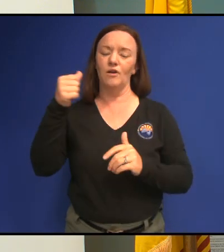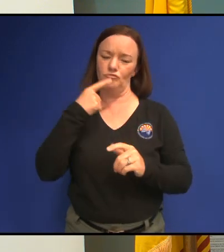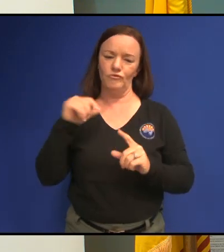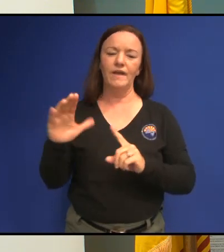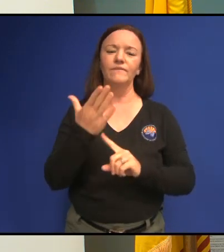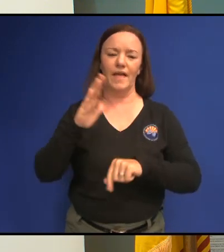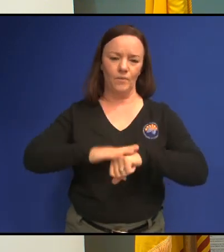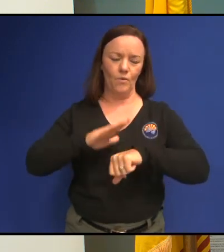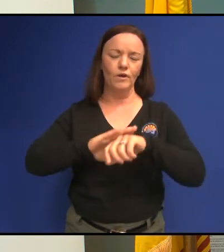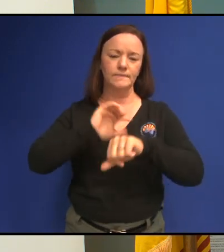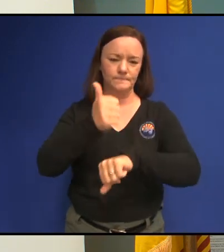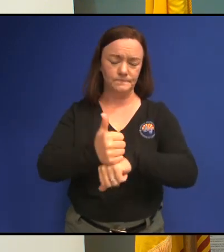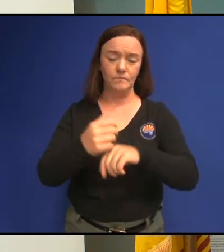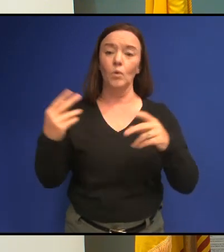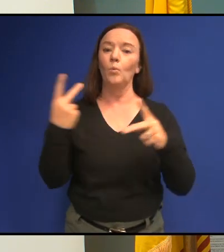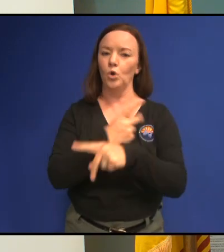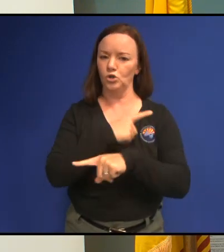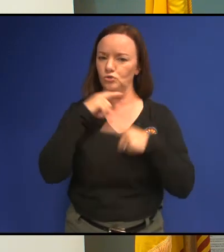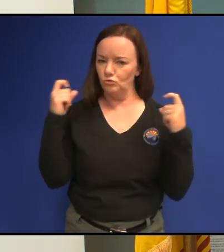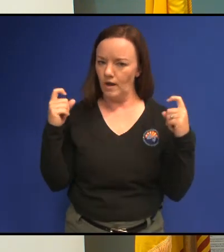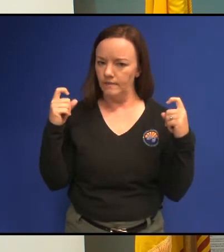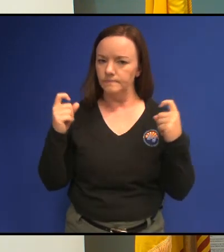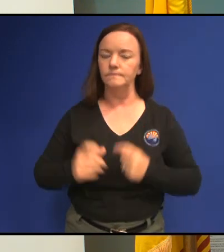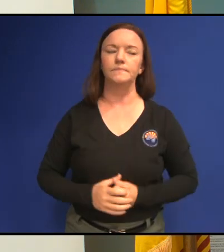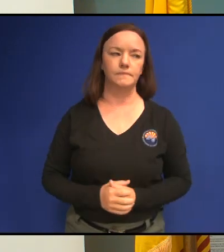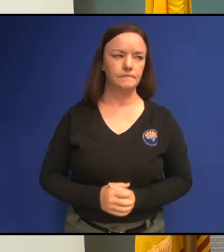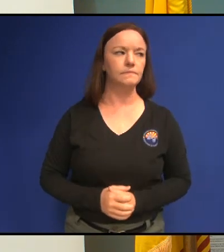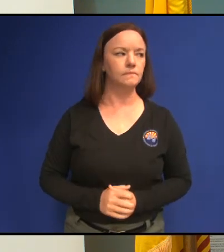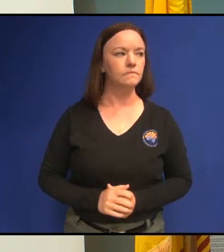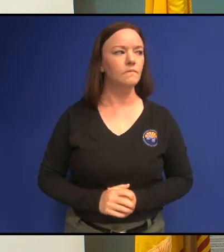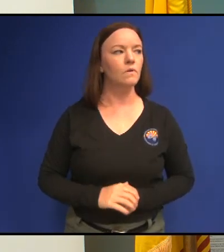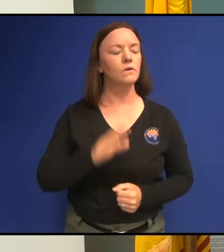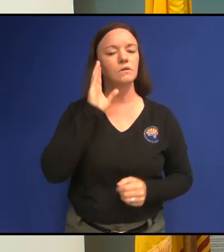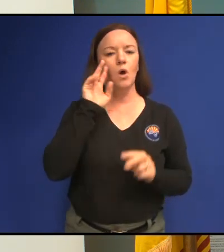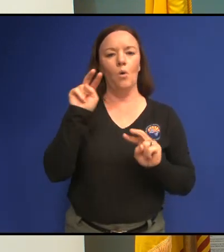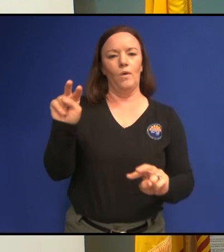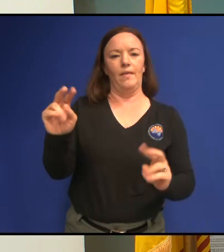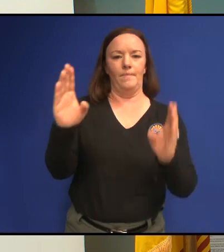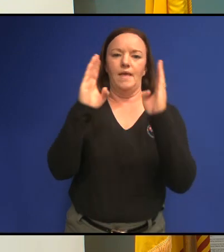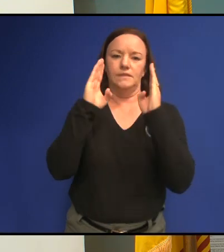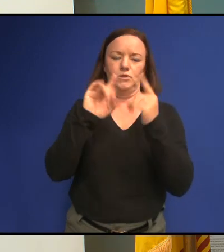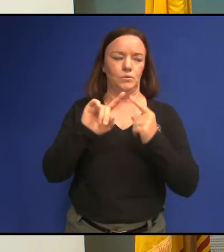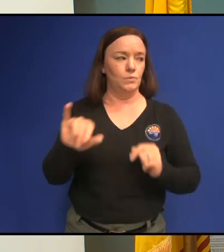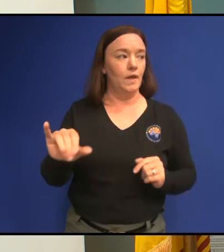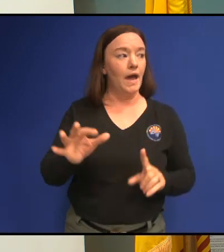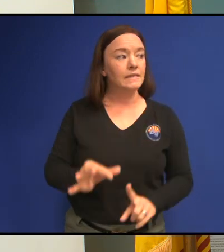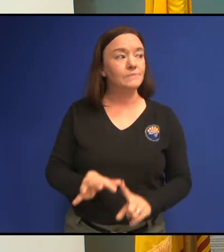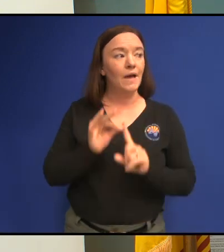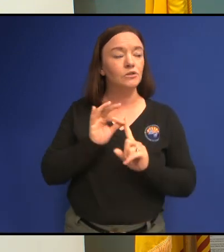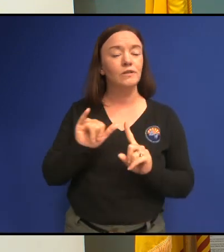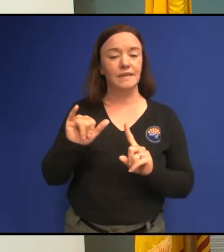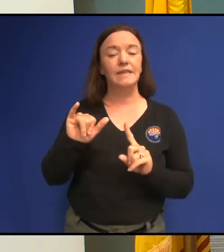place, drier conditions. So we'll be paying attention to that, especially